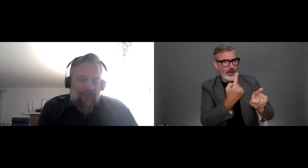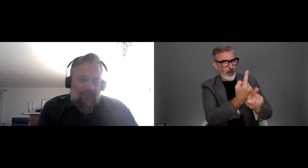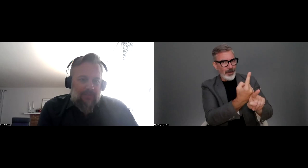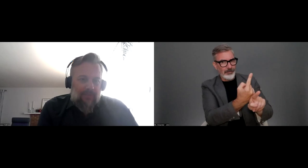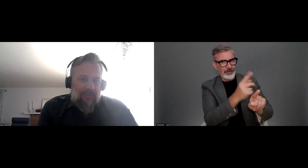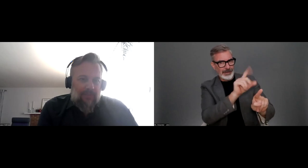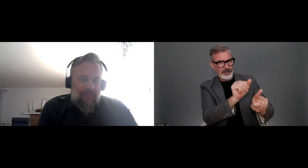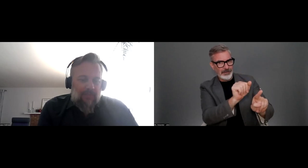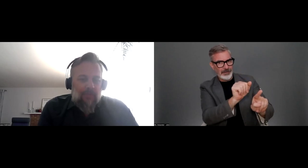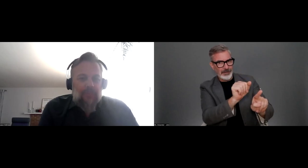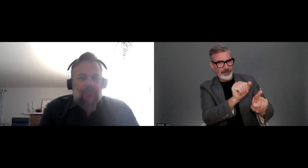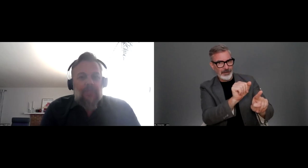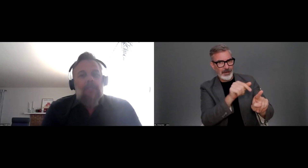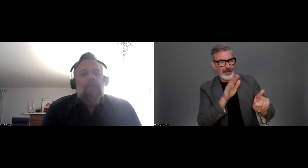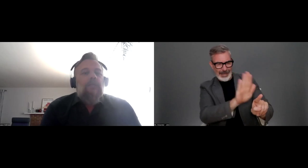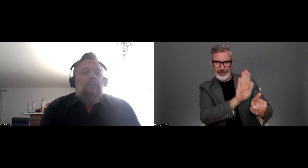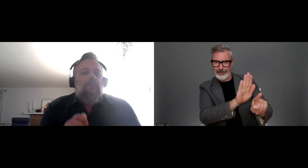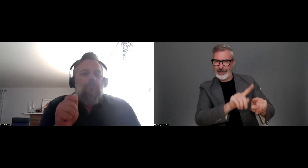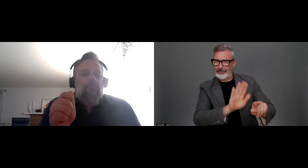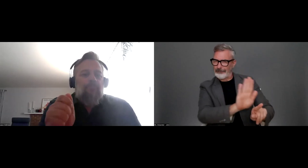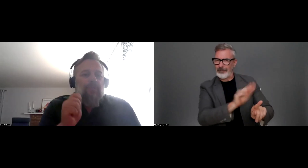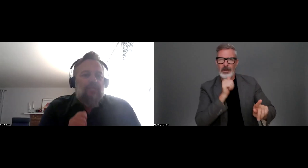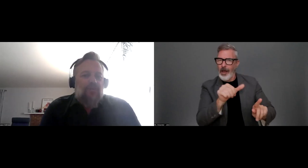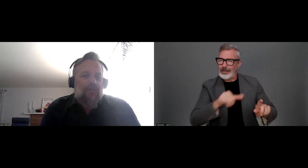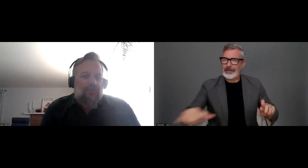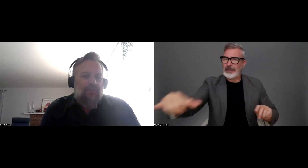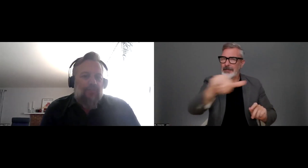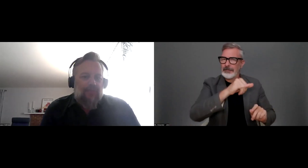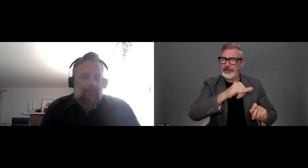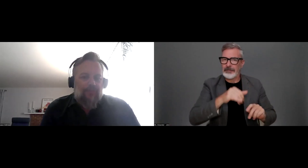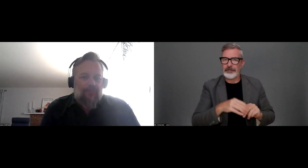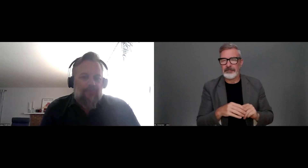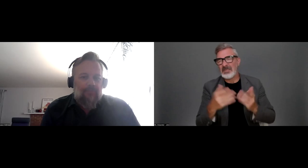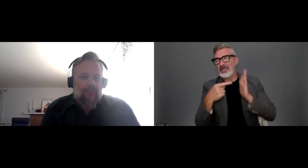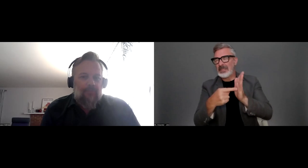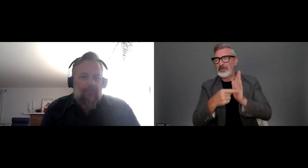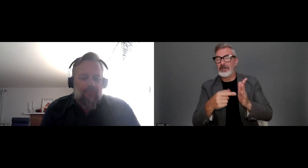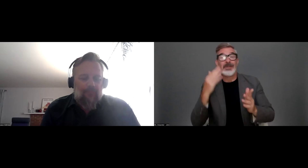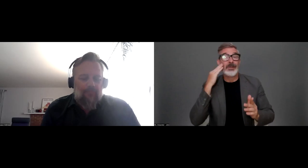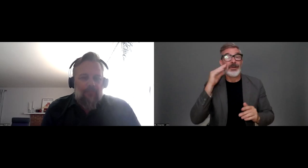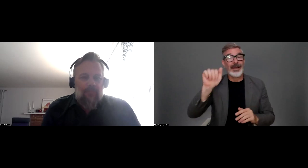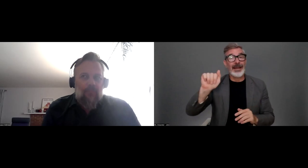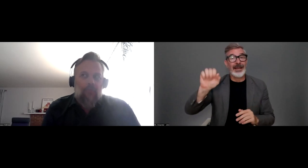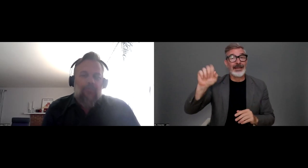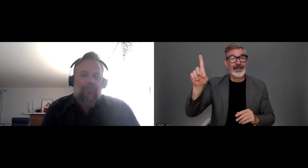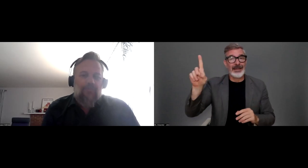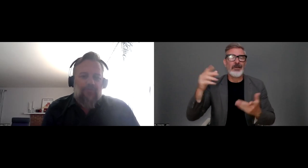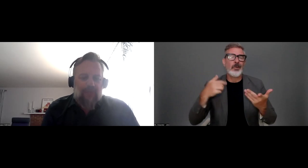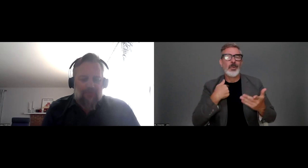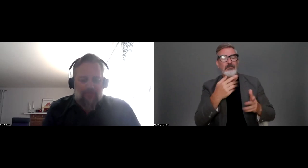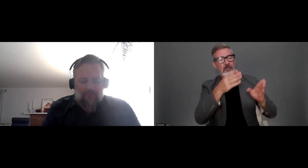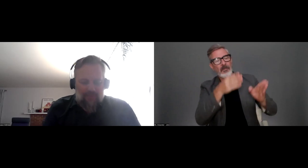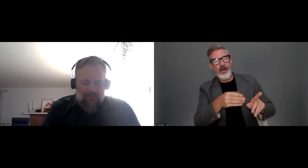measure disability. So we say, Billy's on the spectrum. Well, if we think